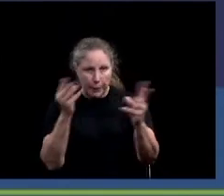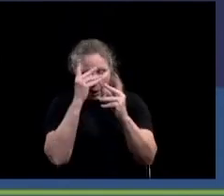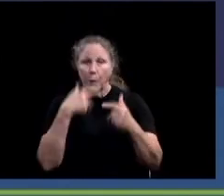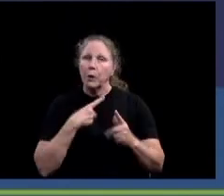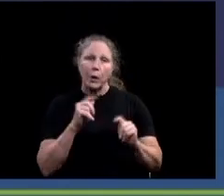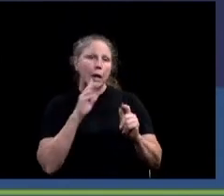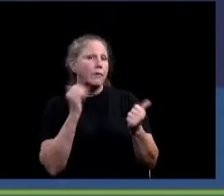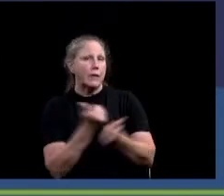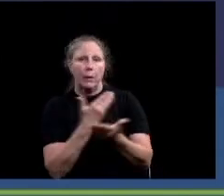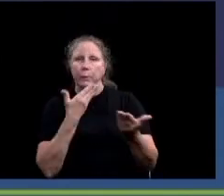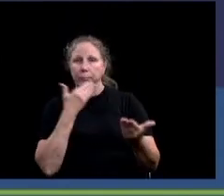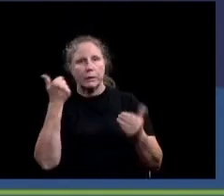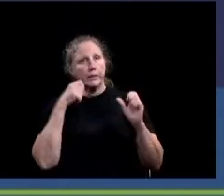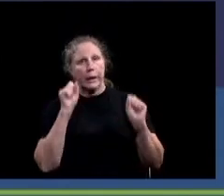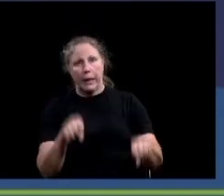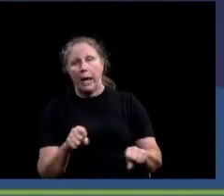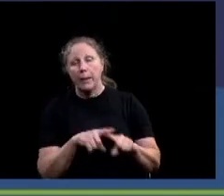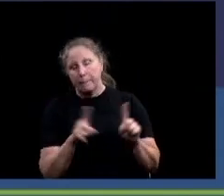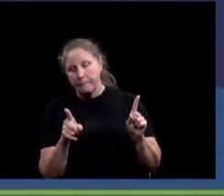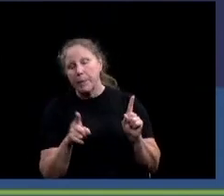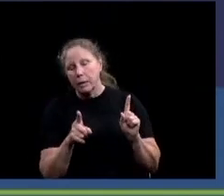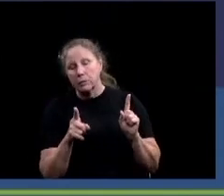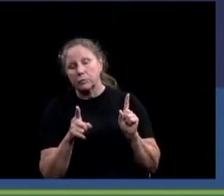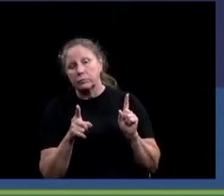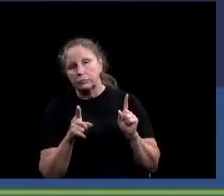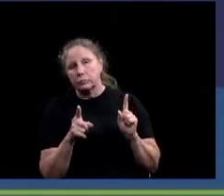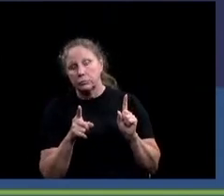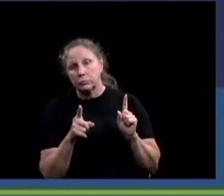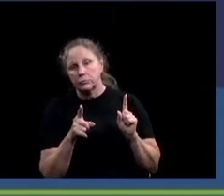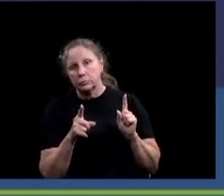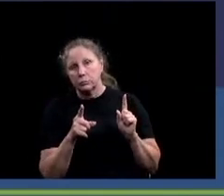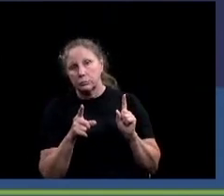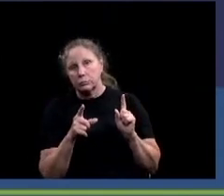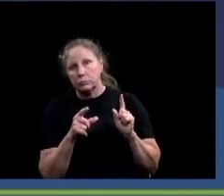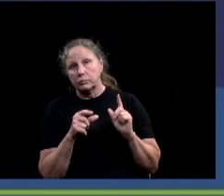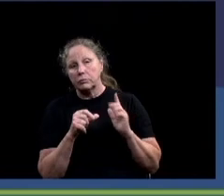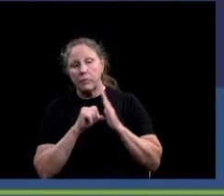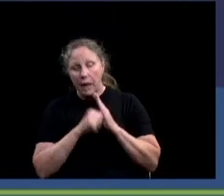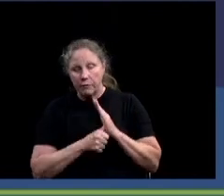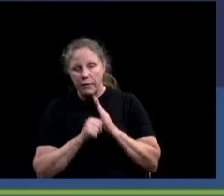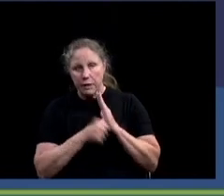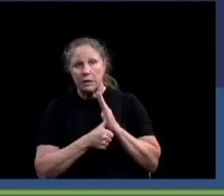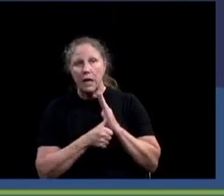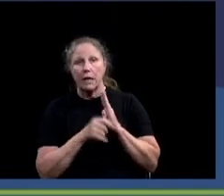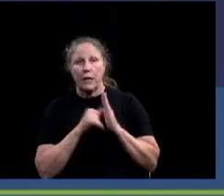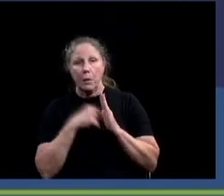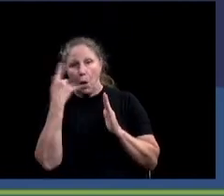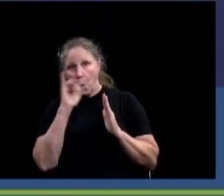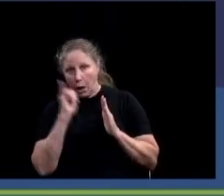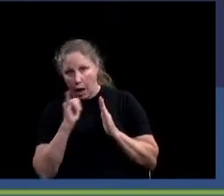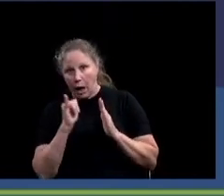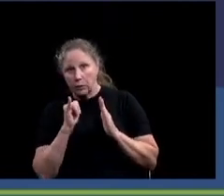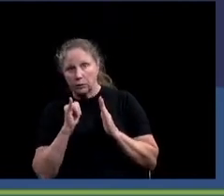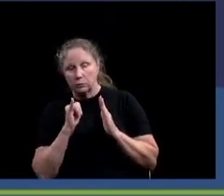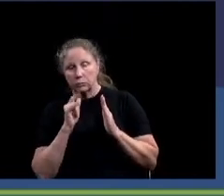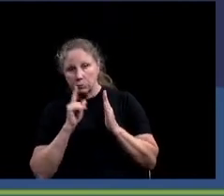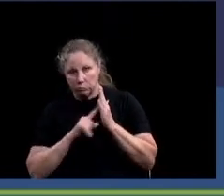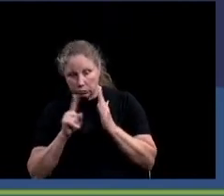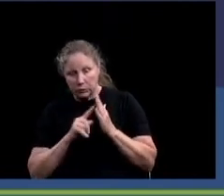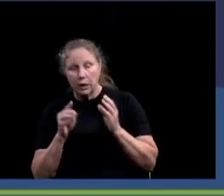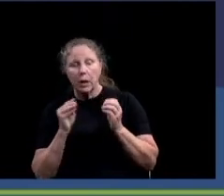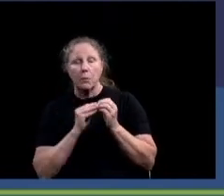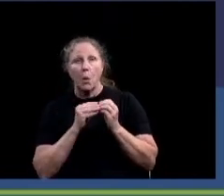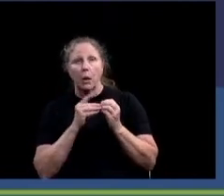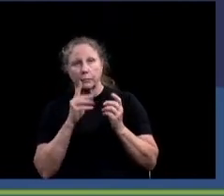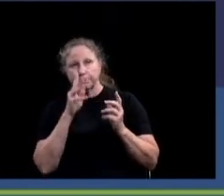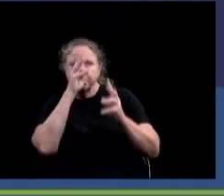emphasize continually exploring what that could look like in innovative ways to make sure that the community knows where we stand. So I'm sure this